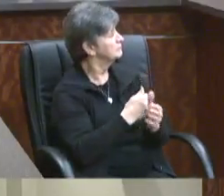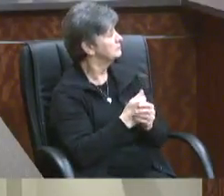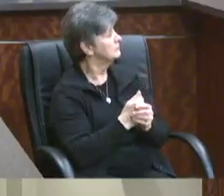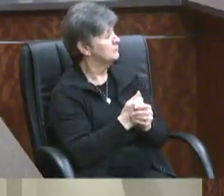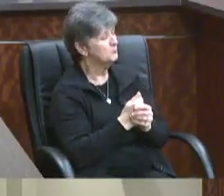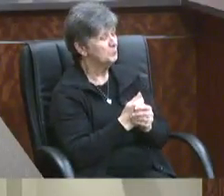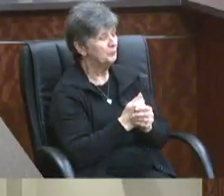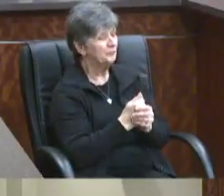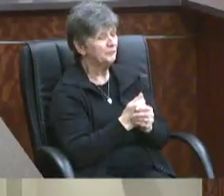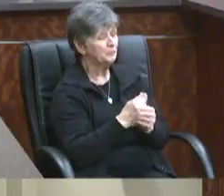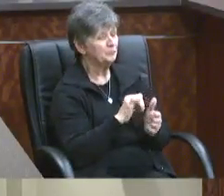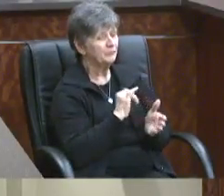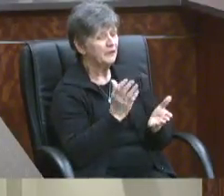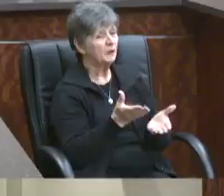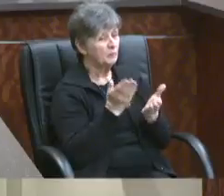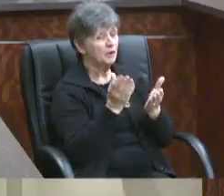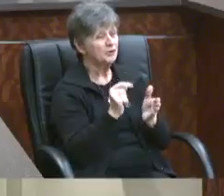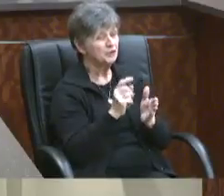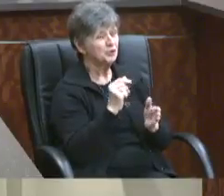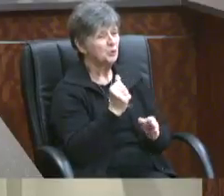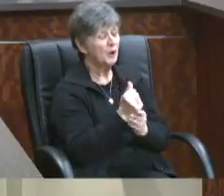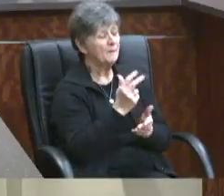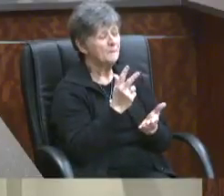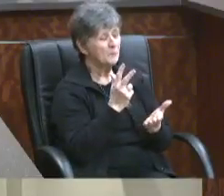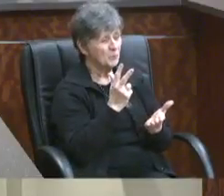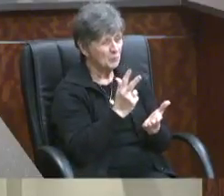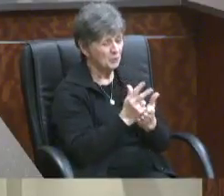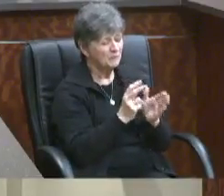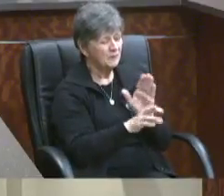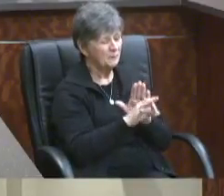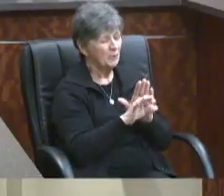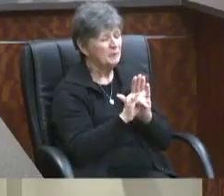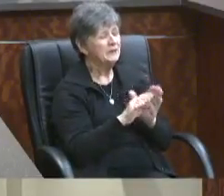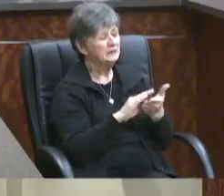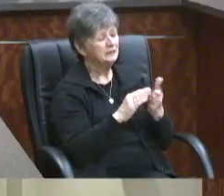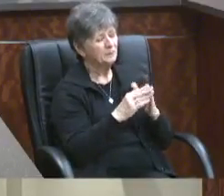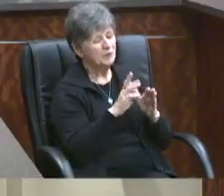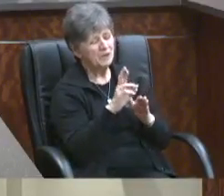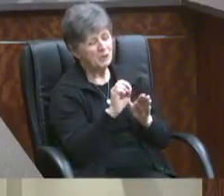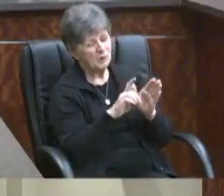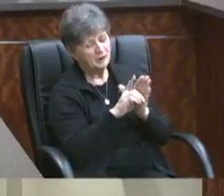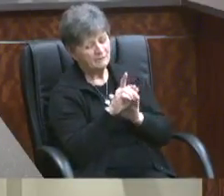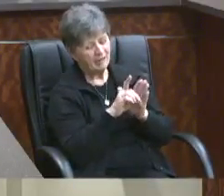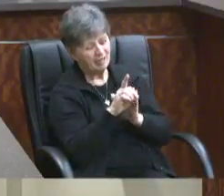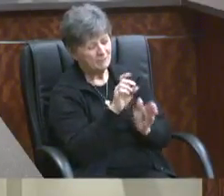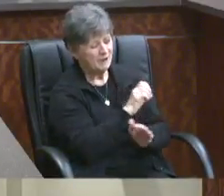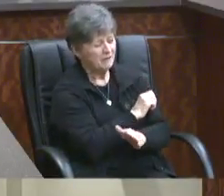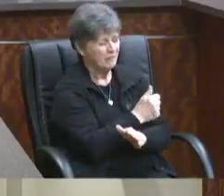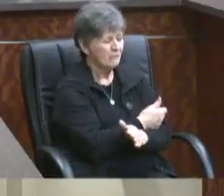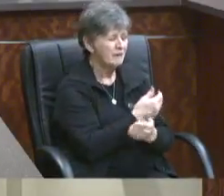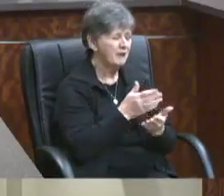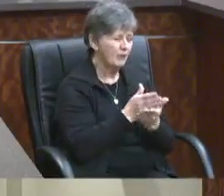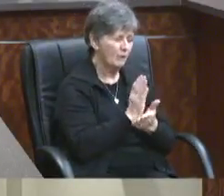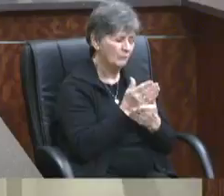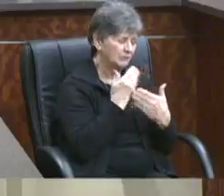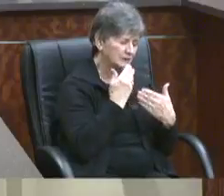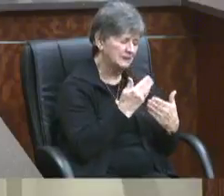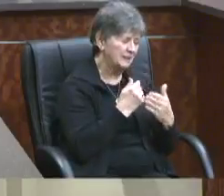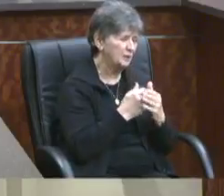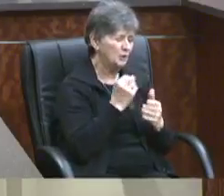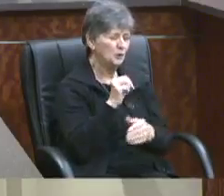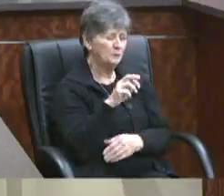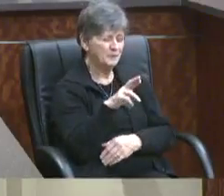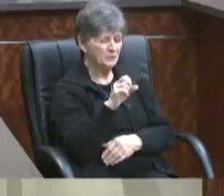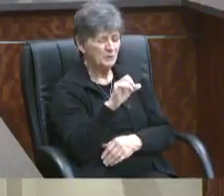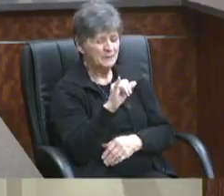Mr. President, I make a motion to approve the appointment of Brian S. Keys to the Community Redevelopment Authority. Yeah, okay, thank you, Mr. Sidnor.